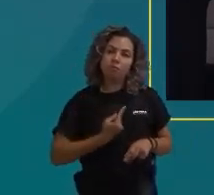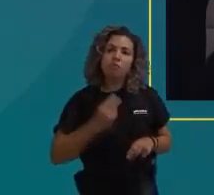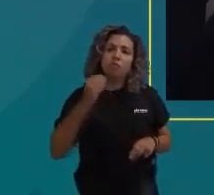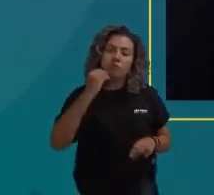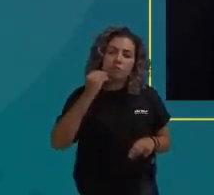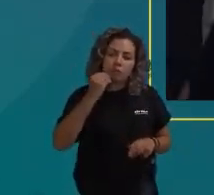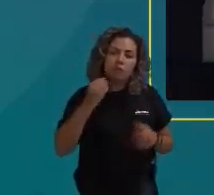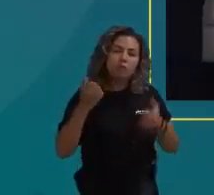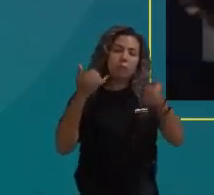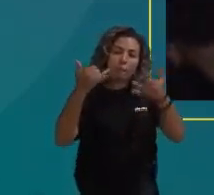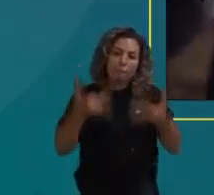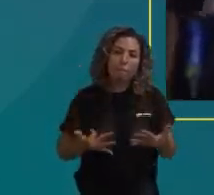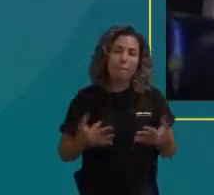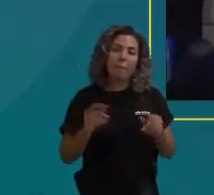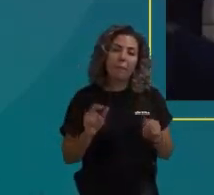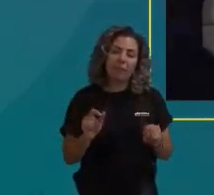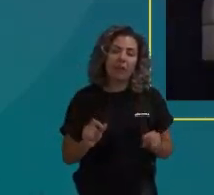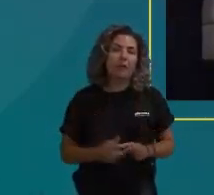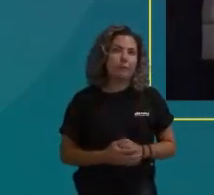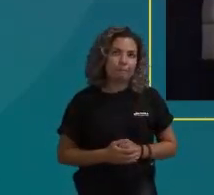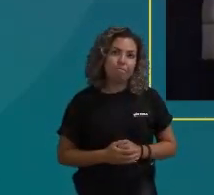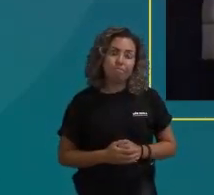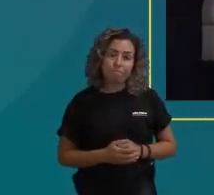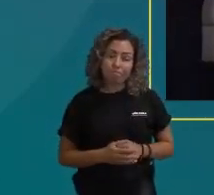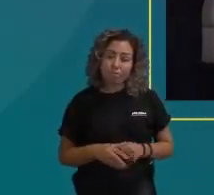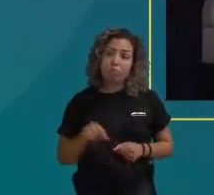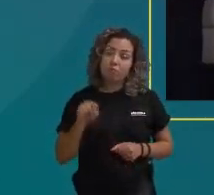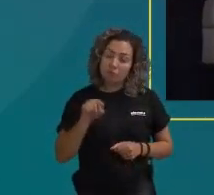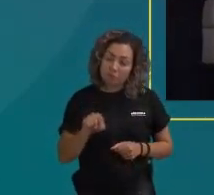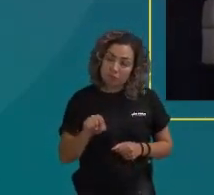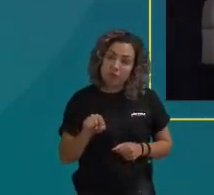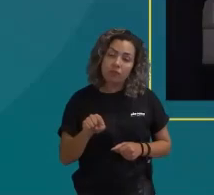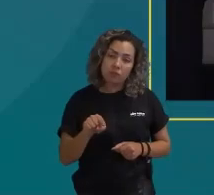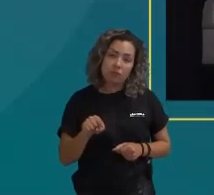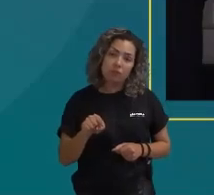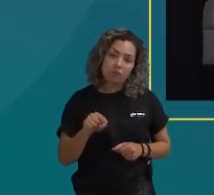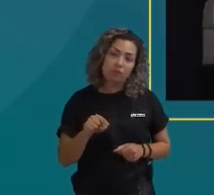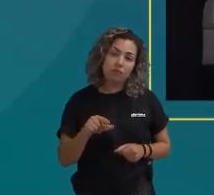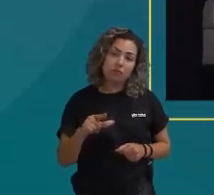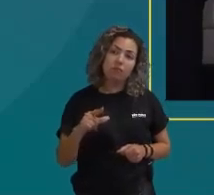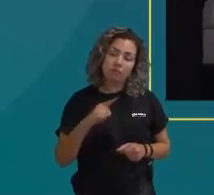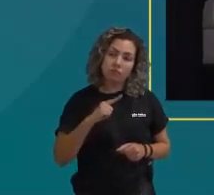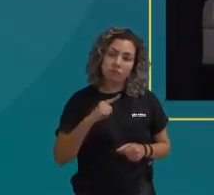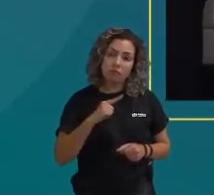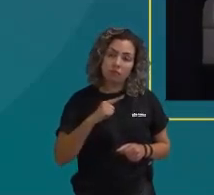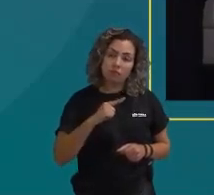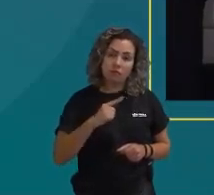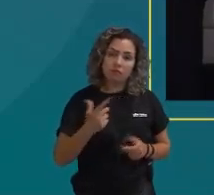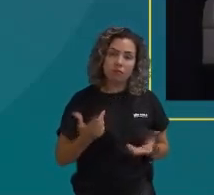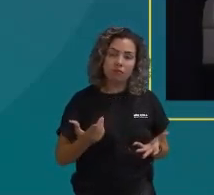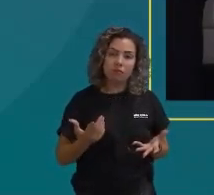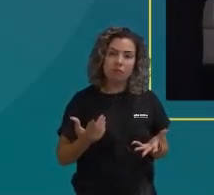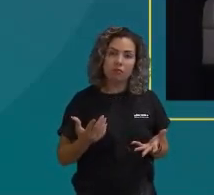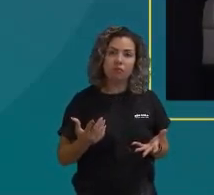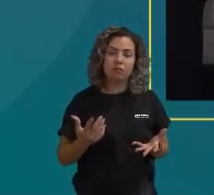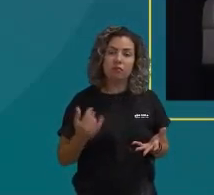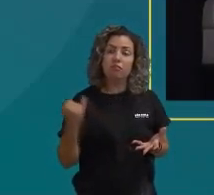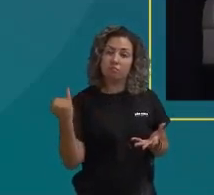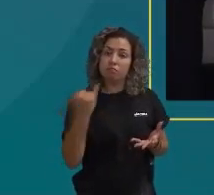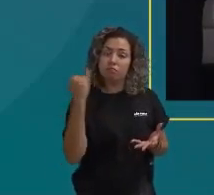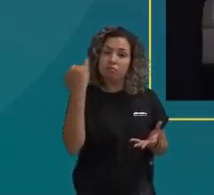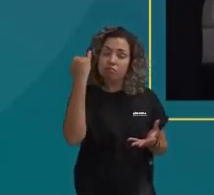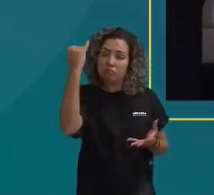of everything should be an integrated approach should be there when we think about nature-based solution or when we are thinking